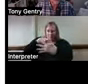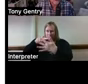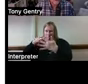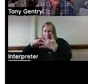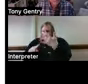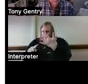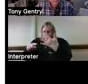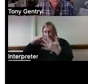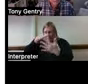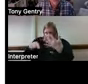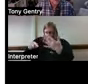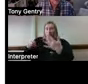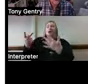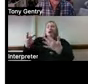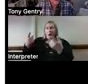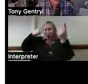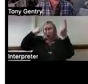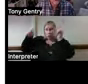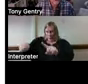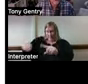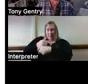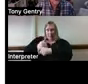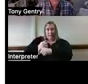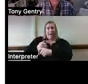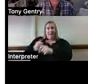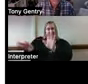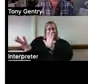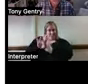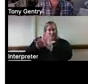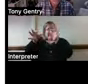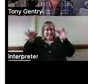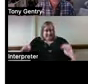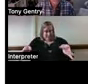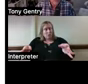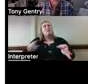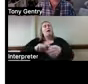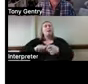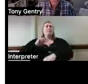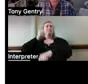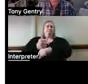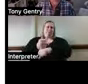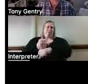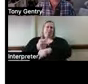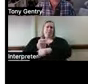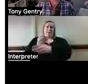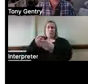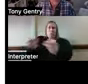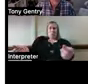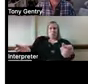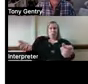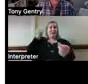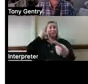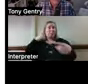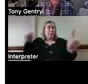Once you've made that decision, you and your client implement that solution. See if it works, see if it makes